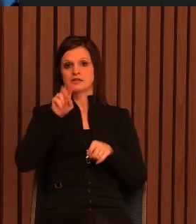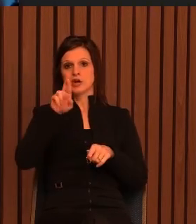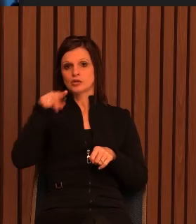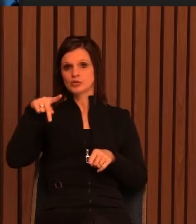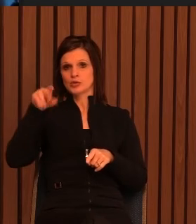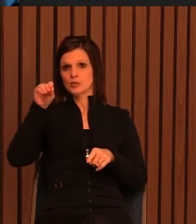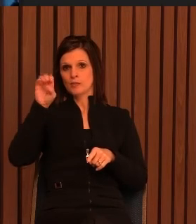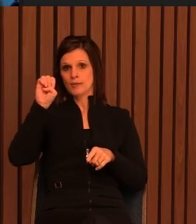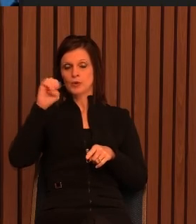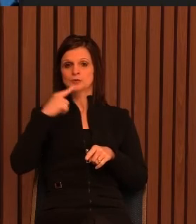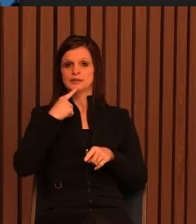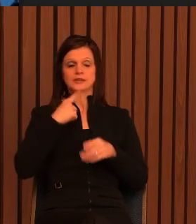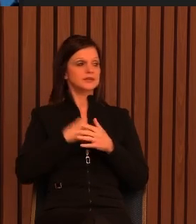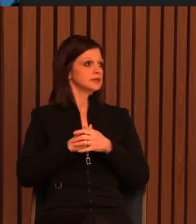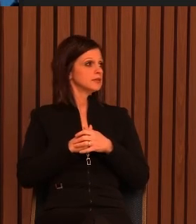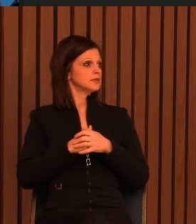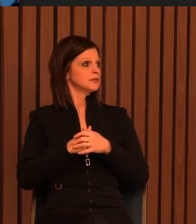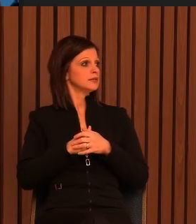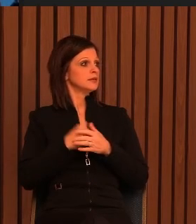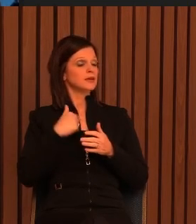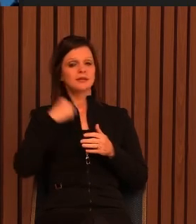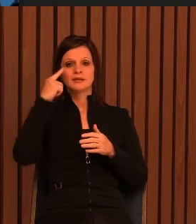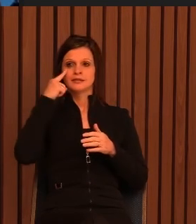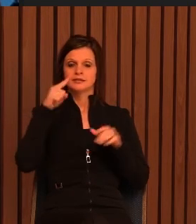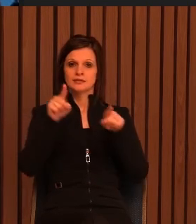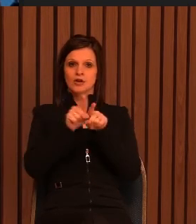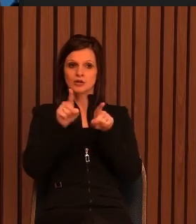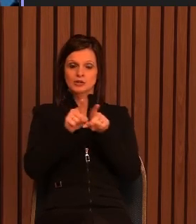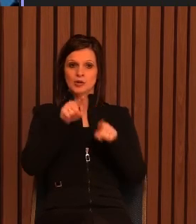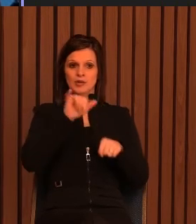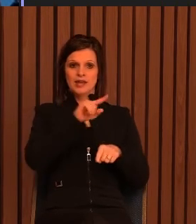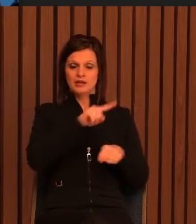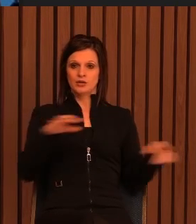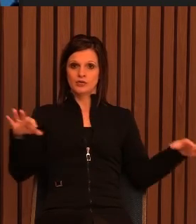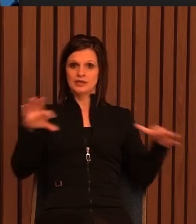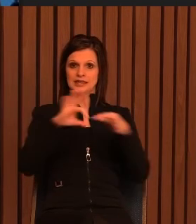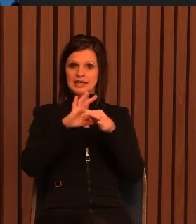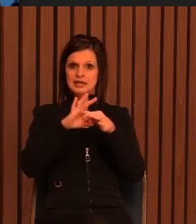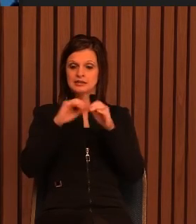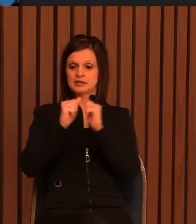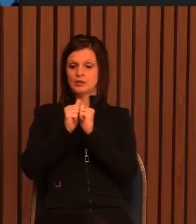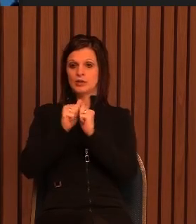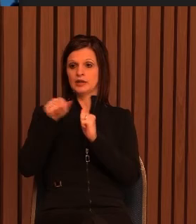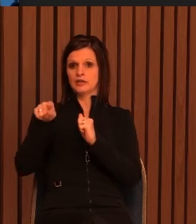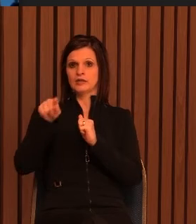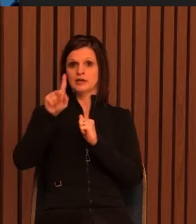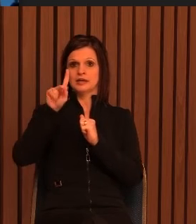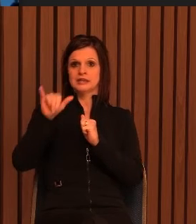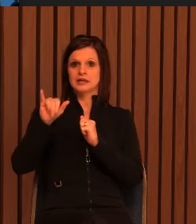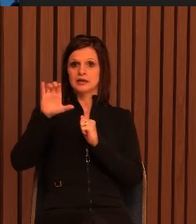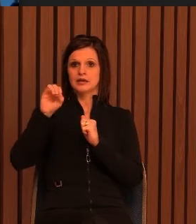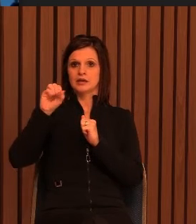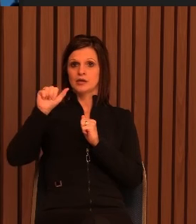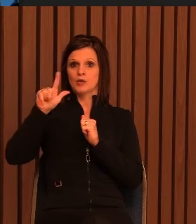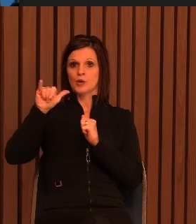I think the fact that you sort of connected that to the coalition is very important.